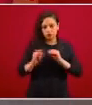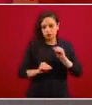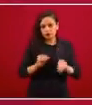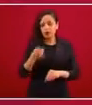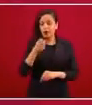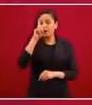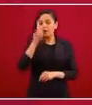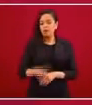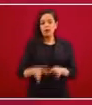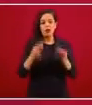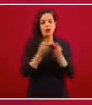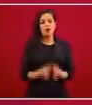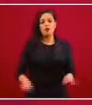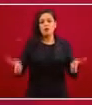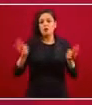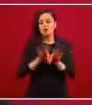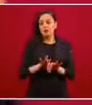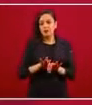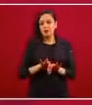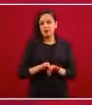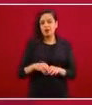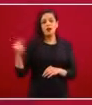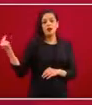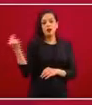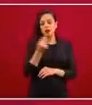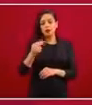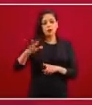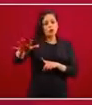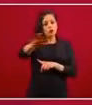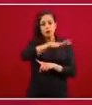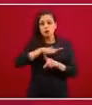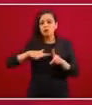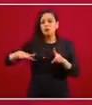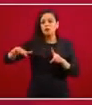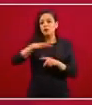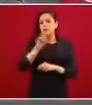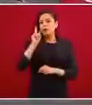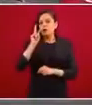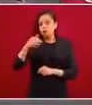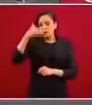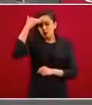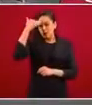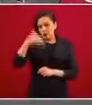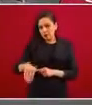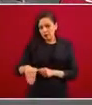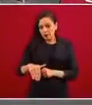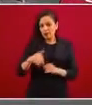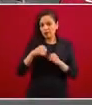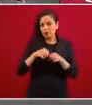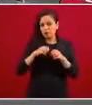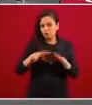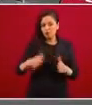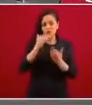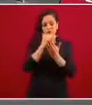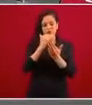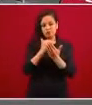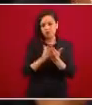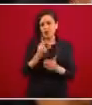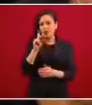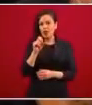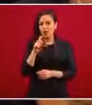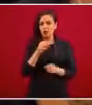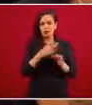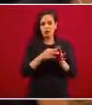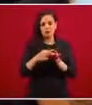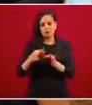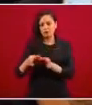labor. I think it is important for everyone to have access to these data that are a public good. Thank you.